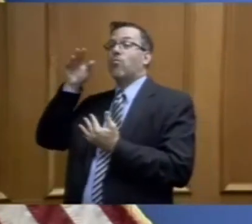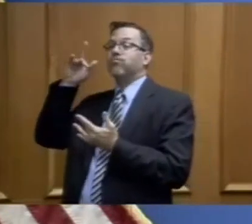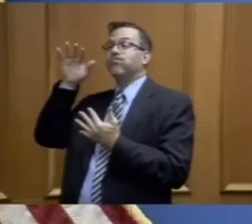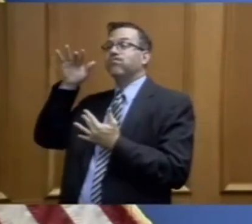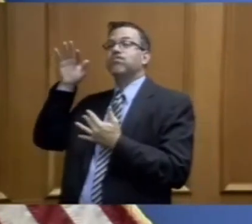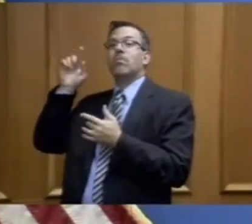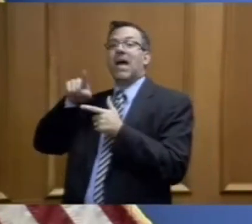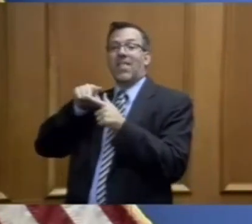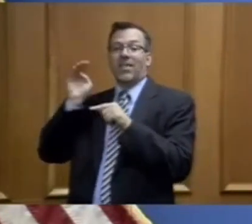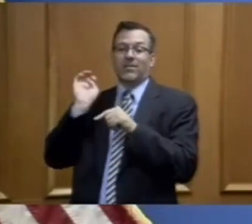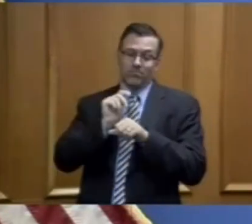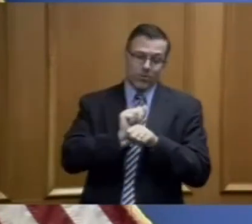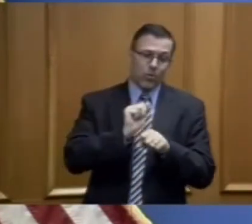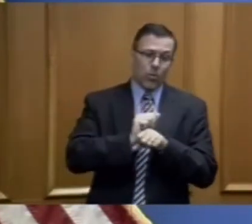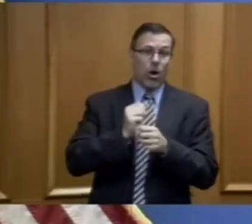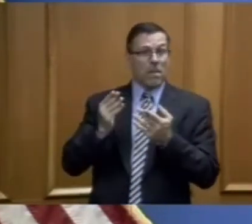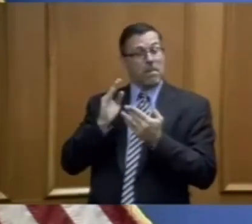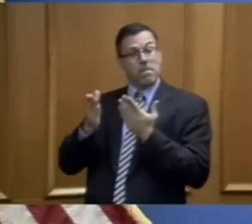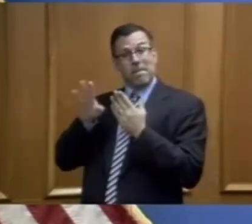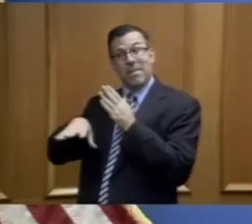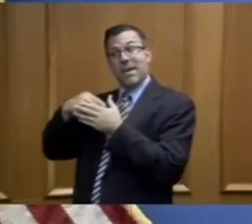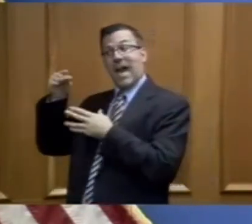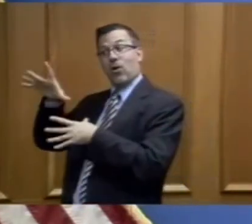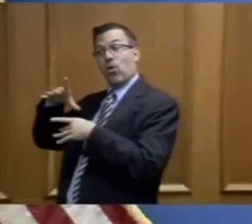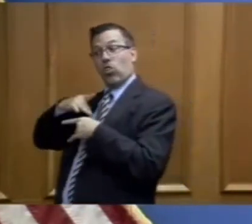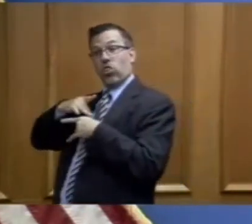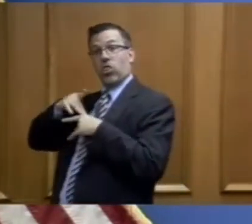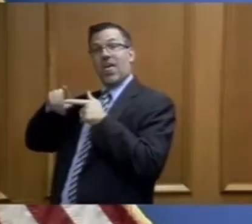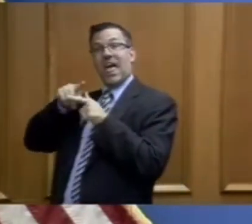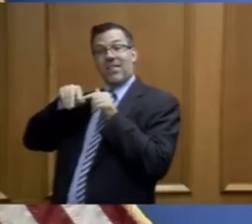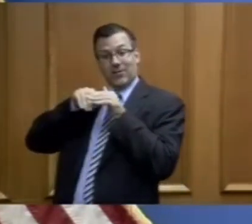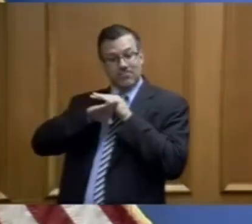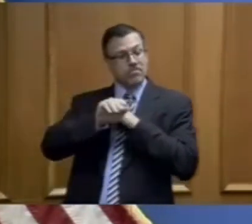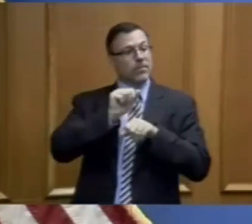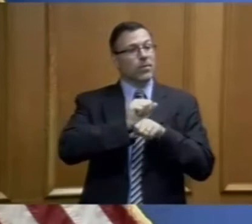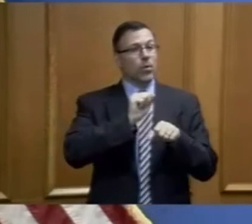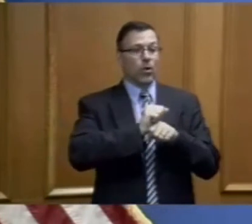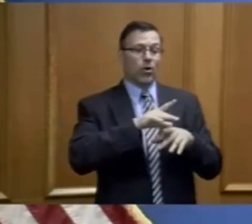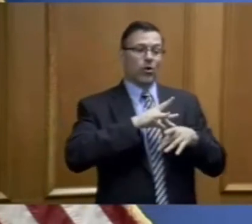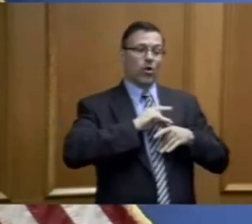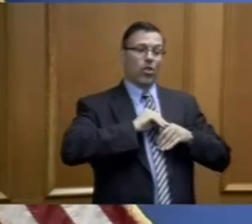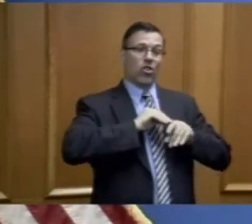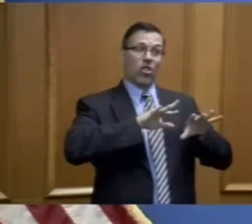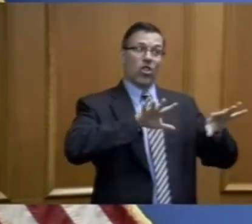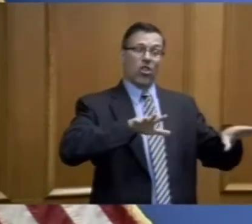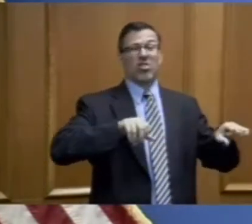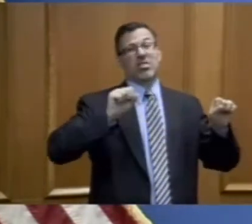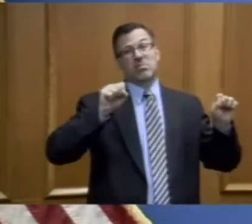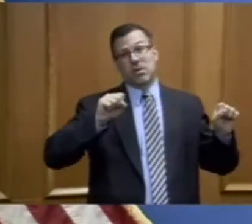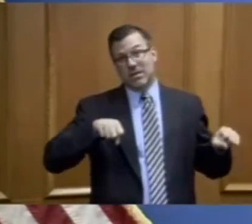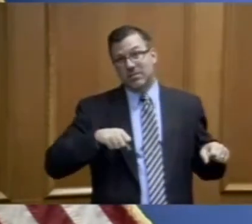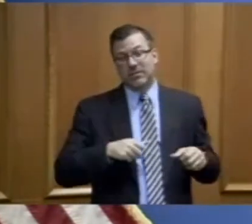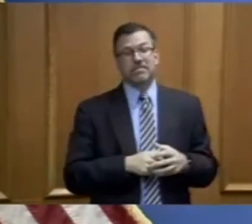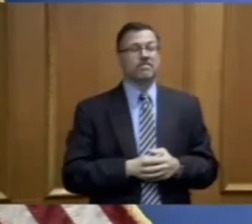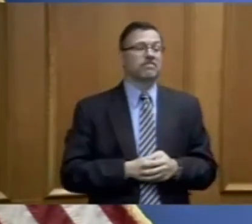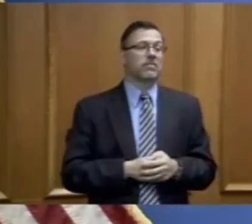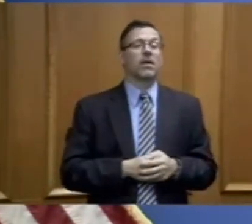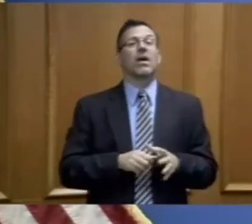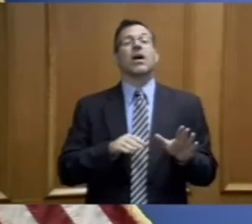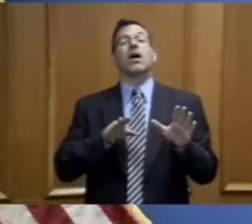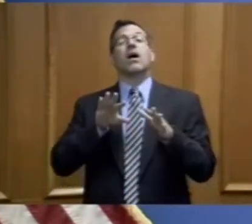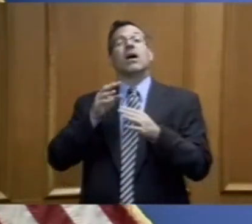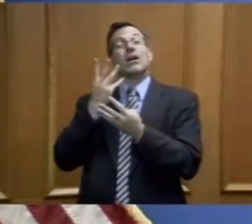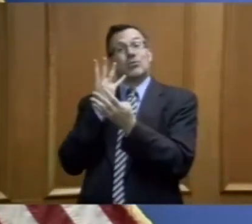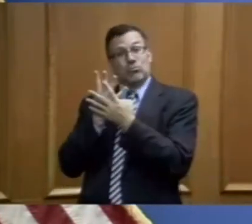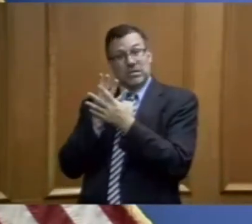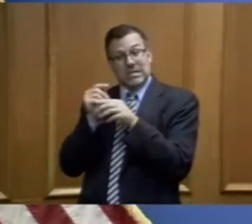in a congregate care setting where they could be at high risk for very quick transmission. One other thing that we're doing on prison retesting is